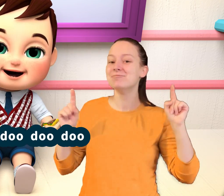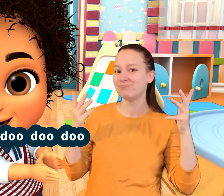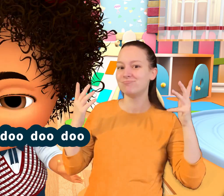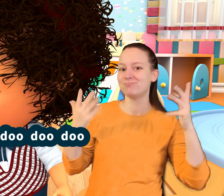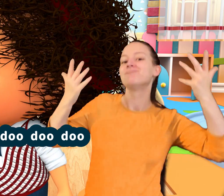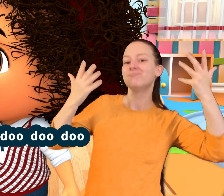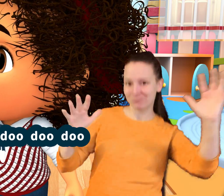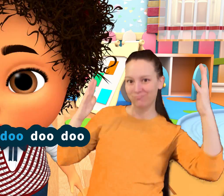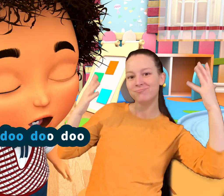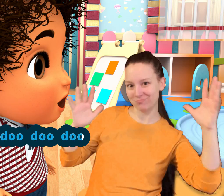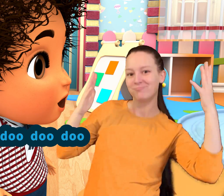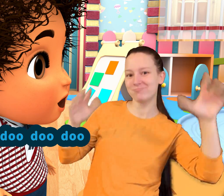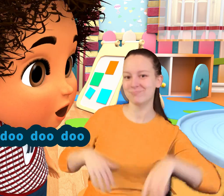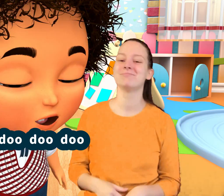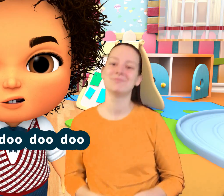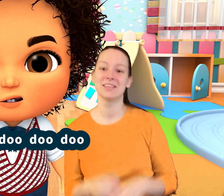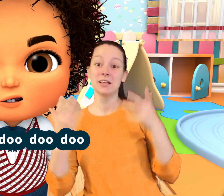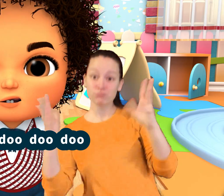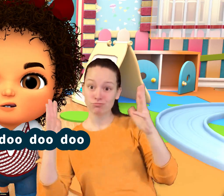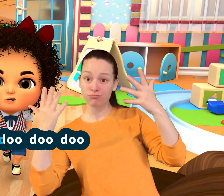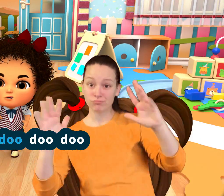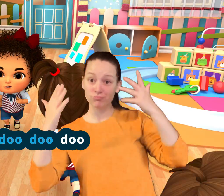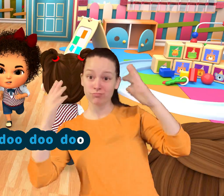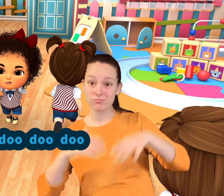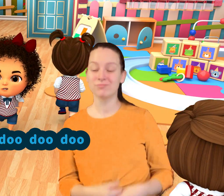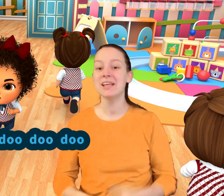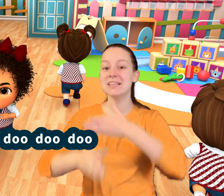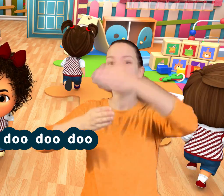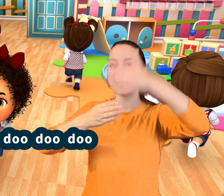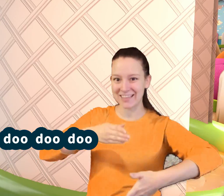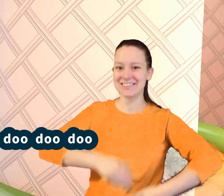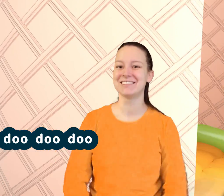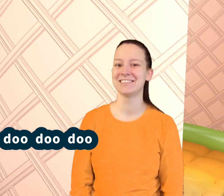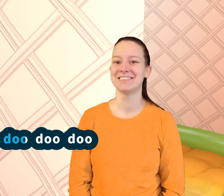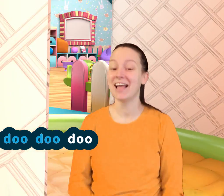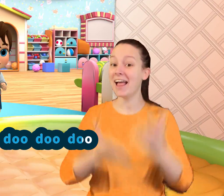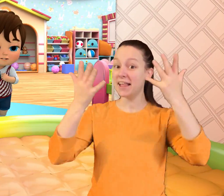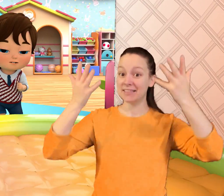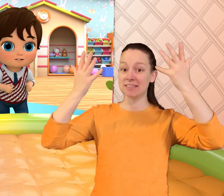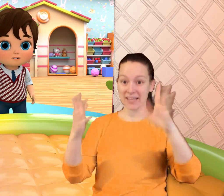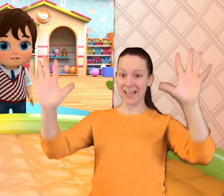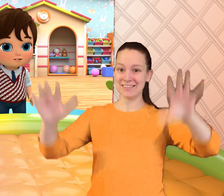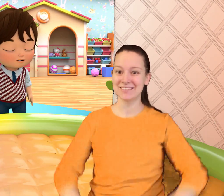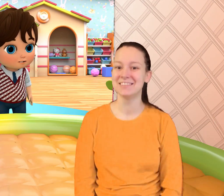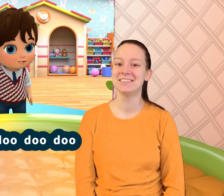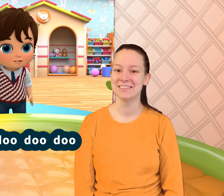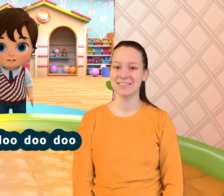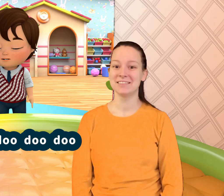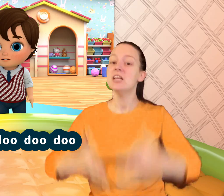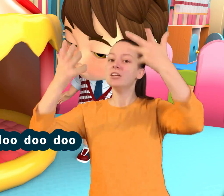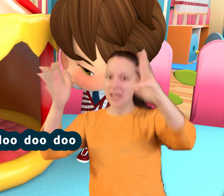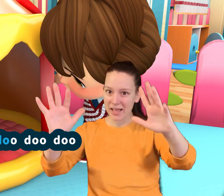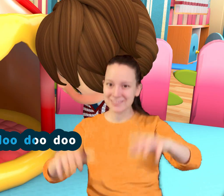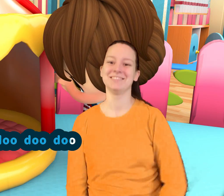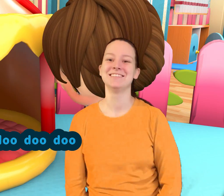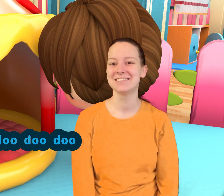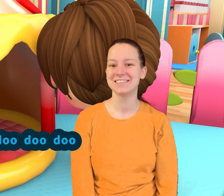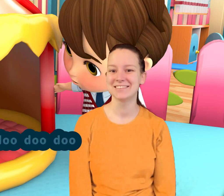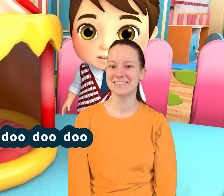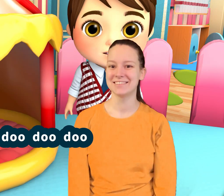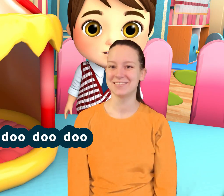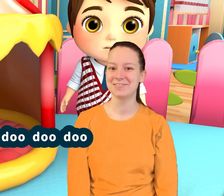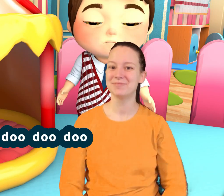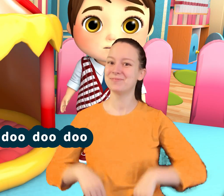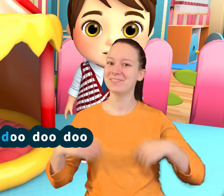sa it's the end it's the end it's the end it's the end it's the